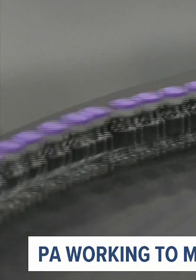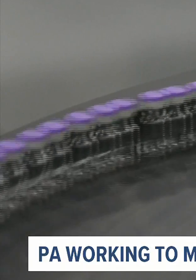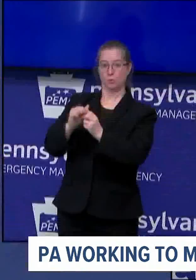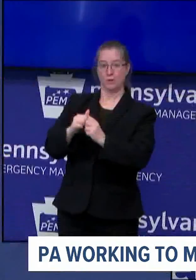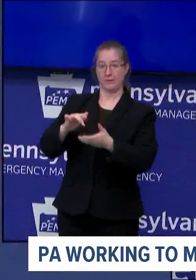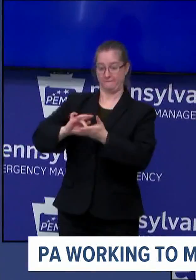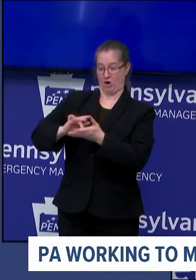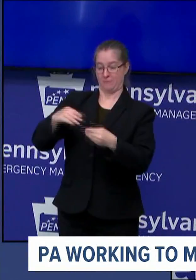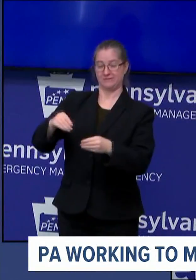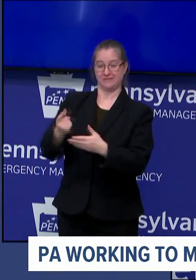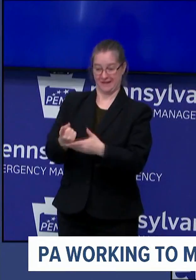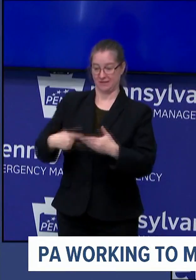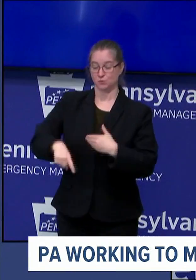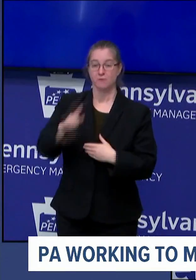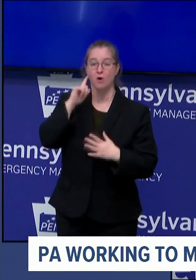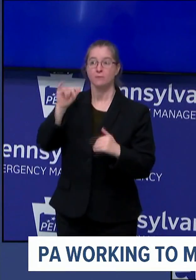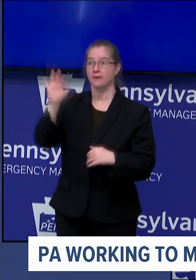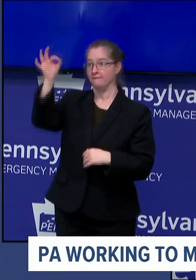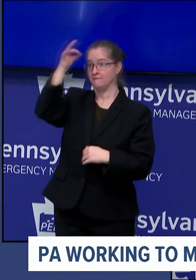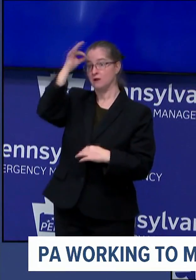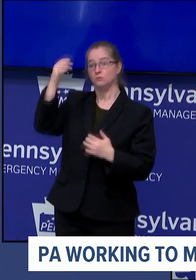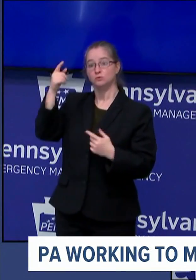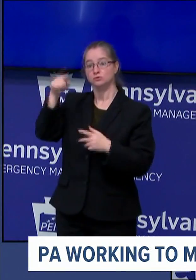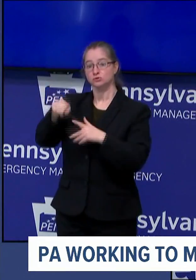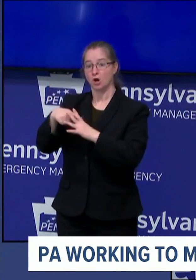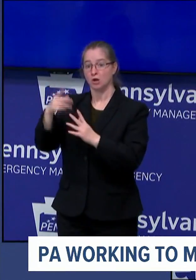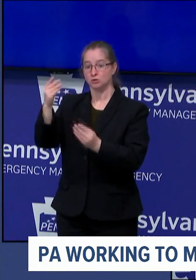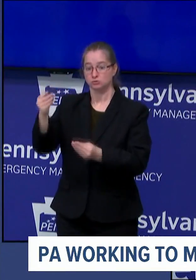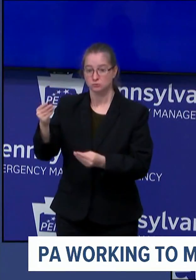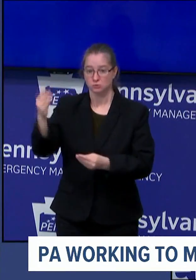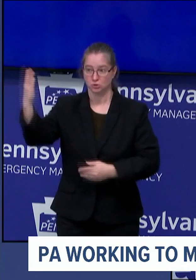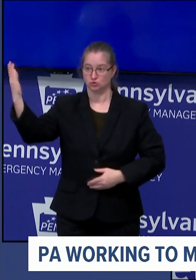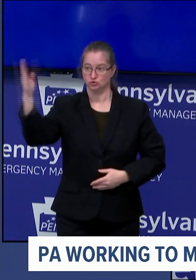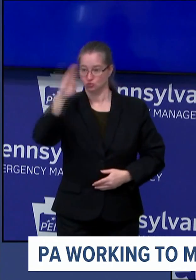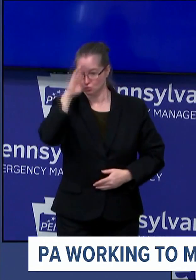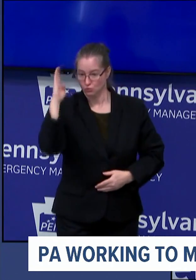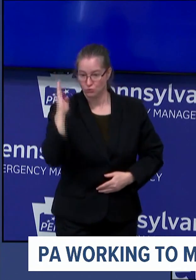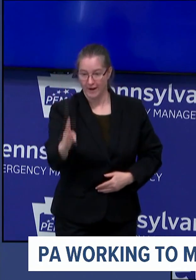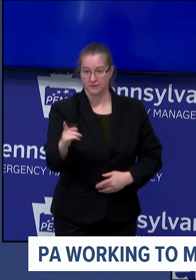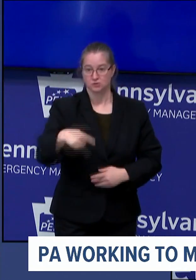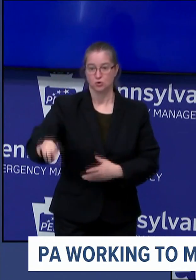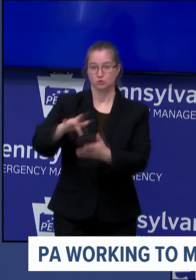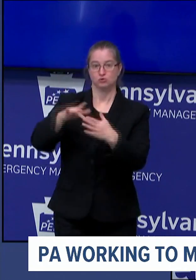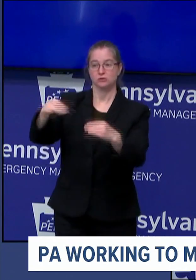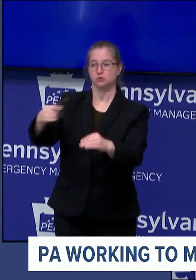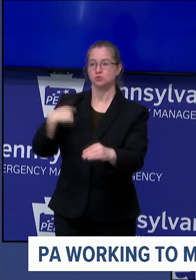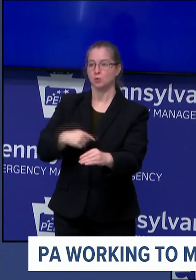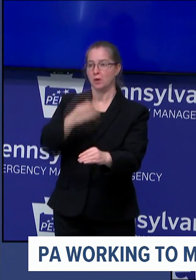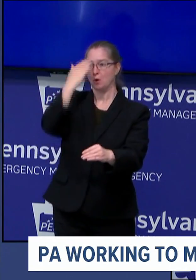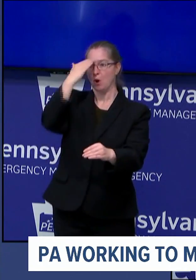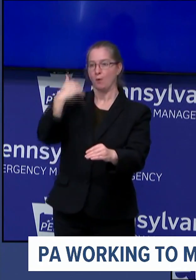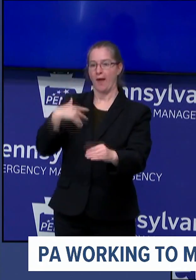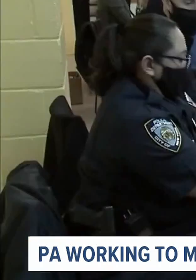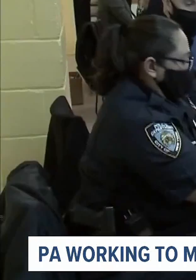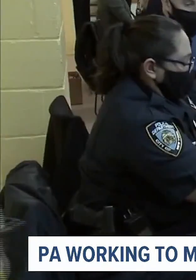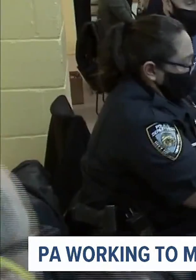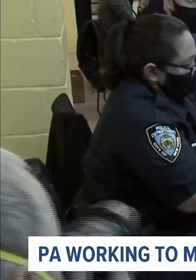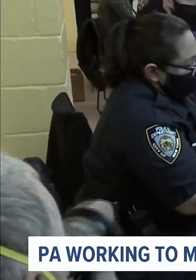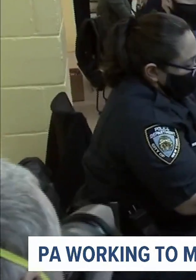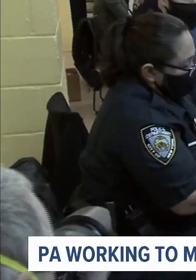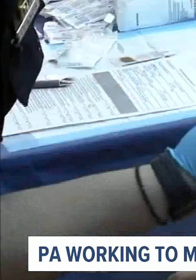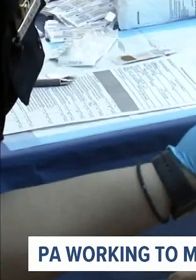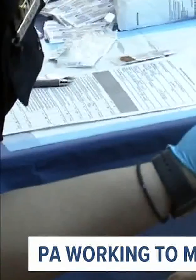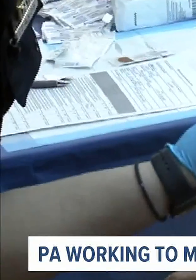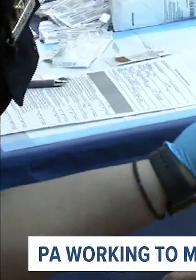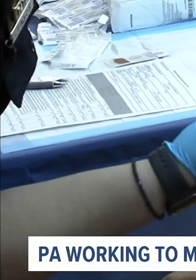doses. Hopefully the feds are going to start to provide those vaccines directly to those pharmacies and so we know that we'll have an additional supply coming out of that.